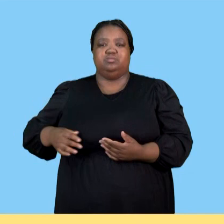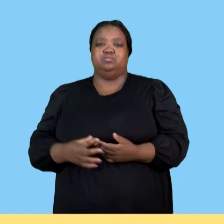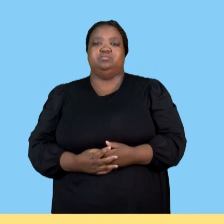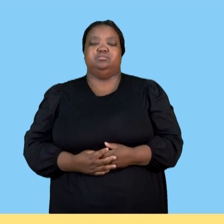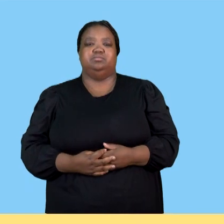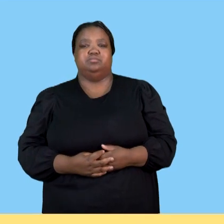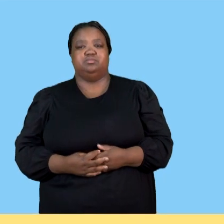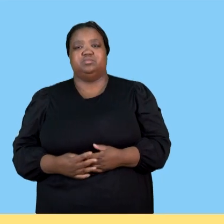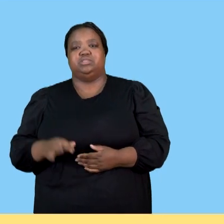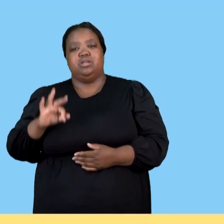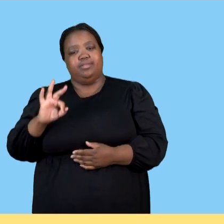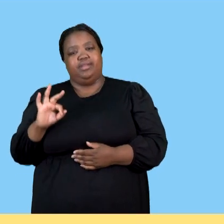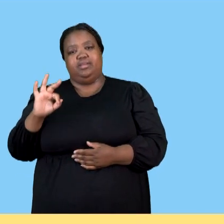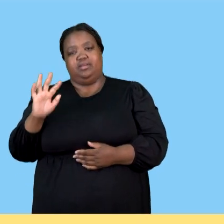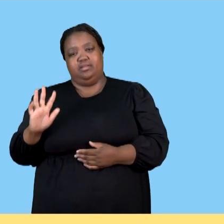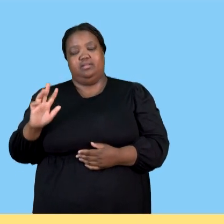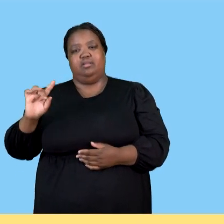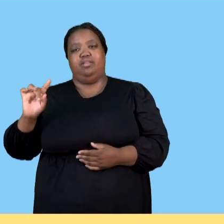bank balance, that would be